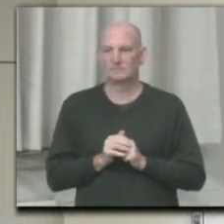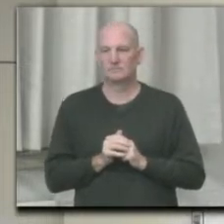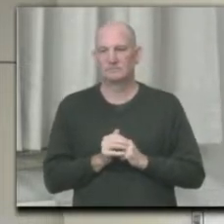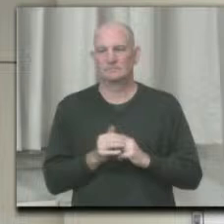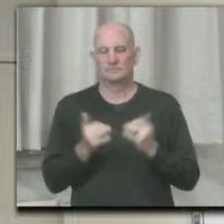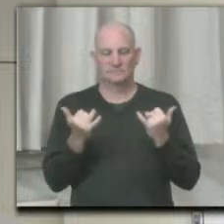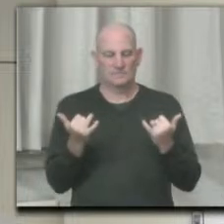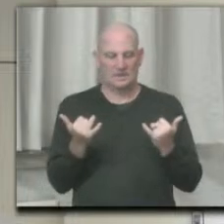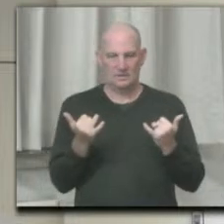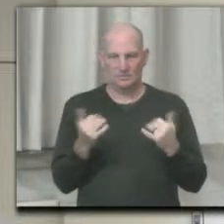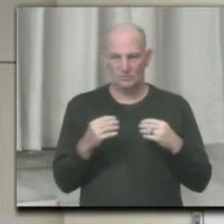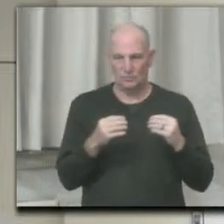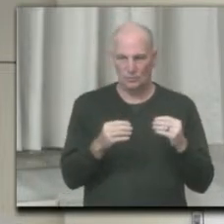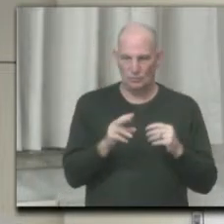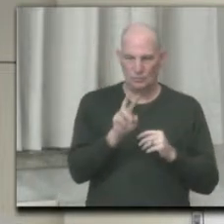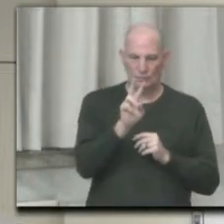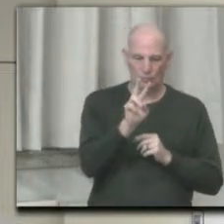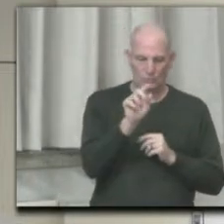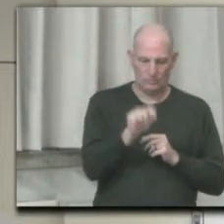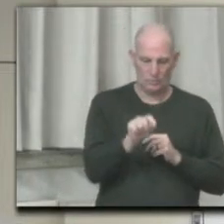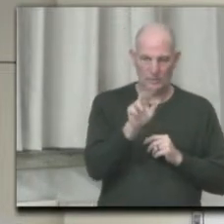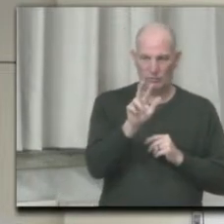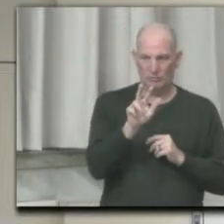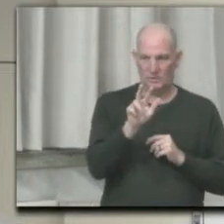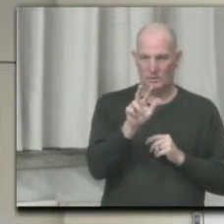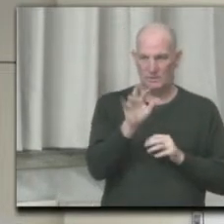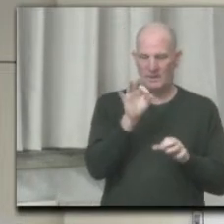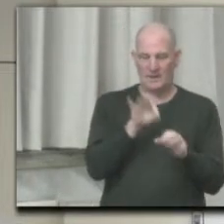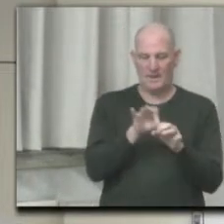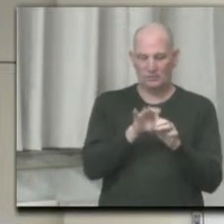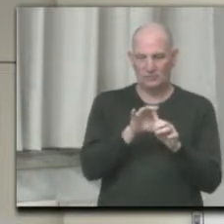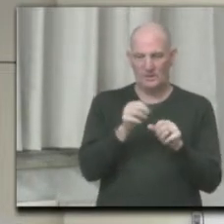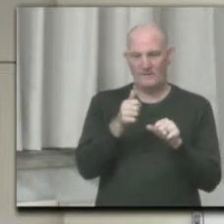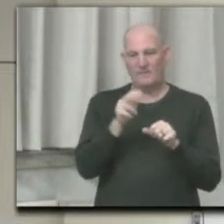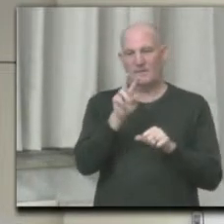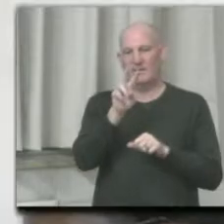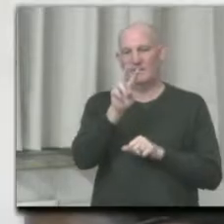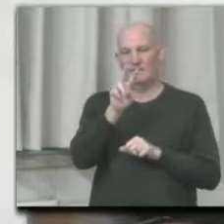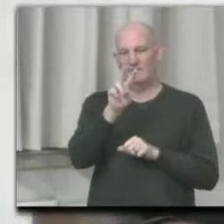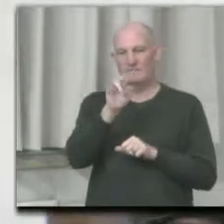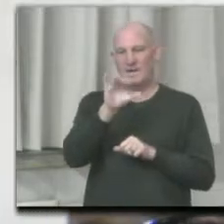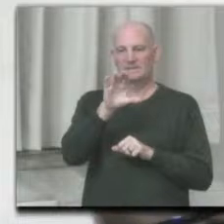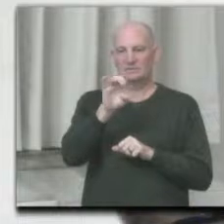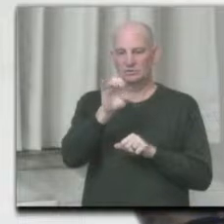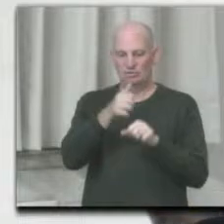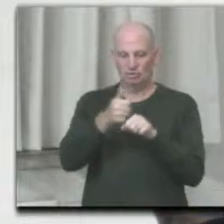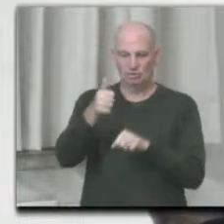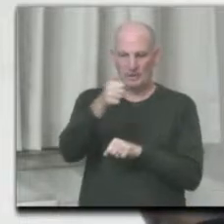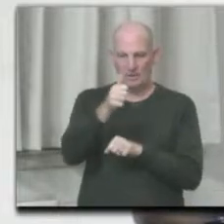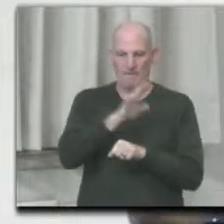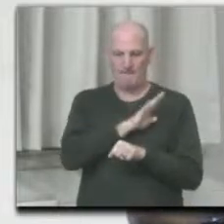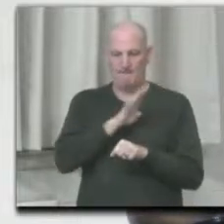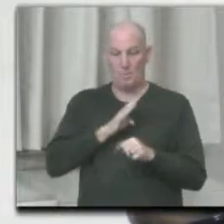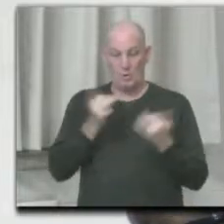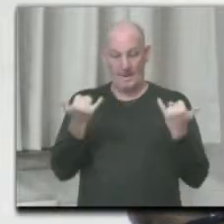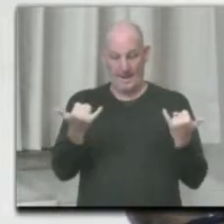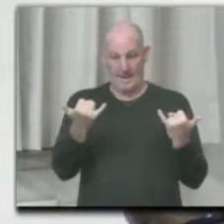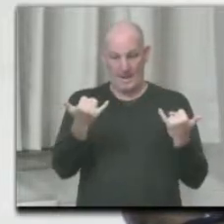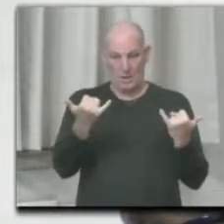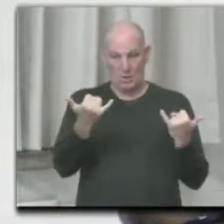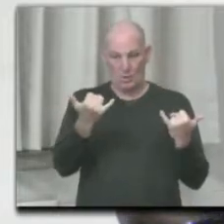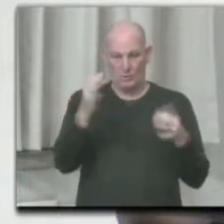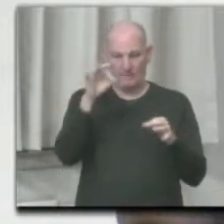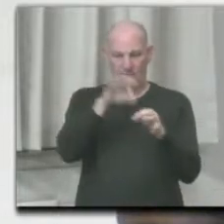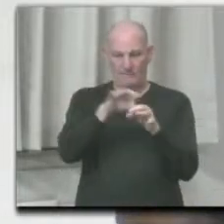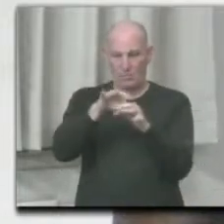All right, now we're moving to 2.3, the election of the vice chair. The board will now elect the vice chair.